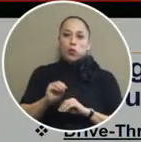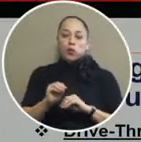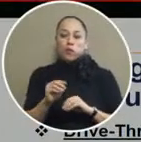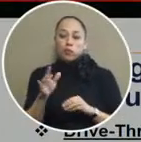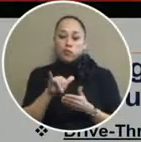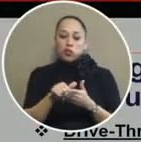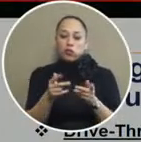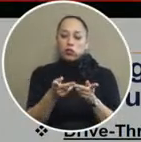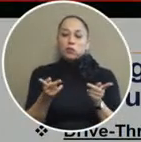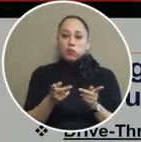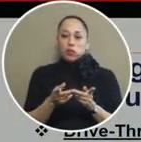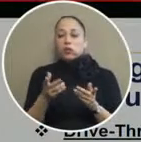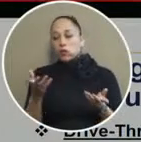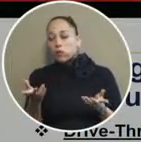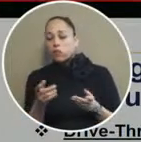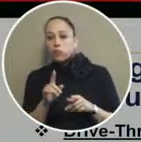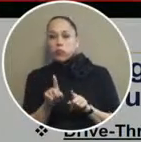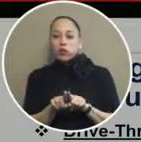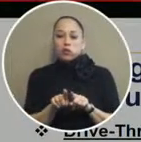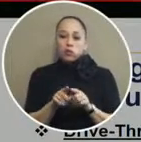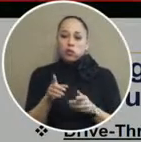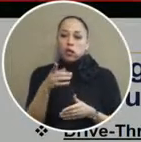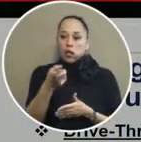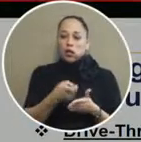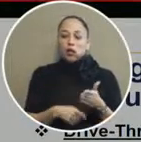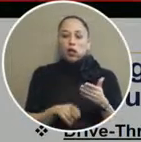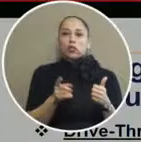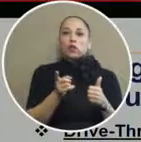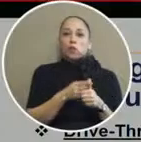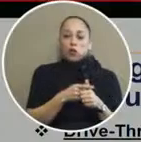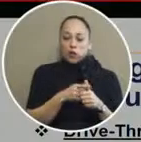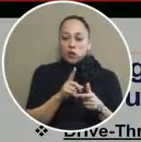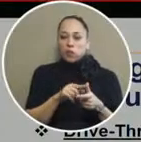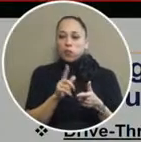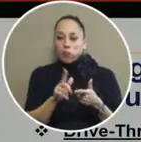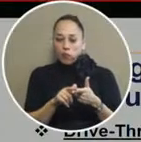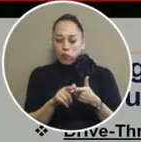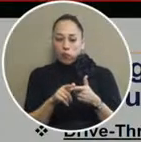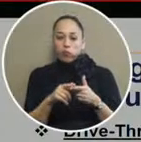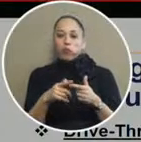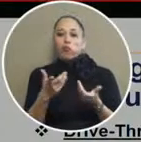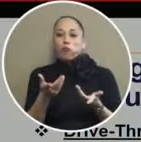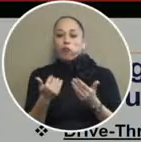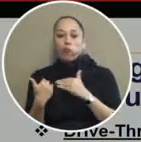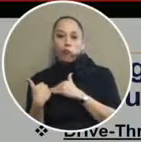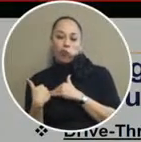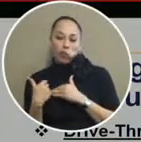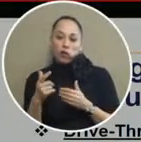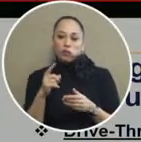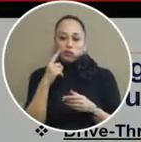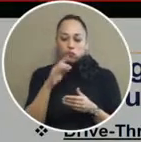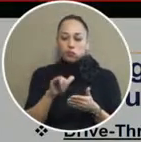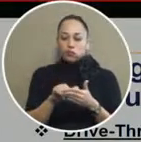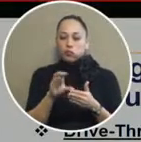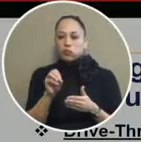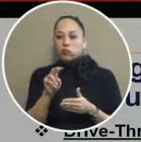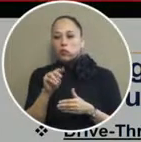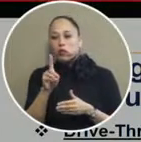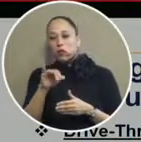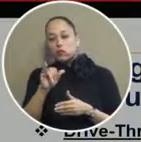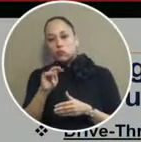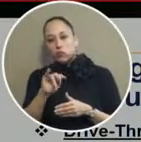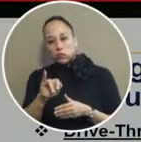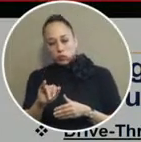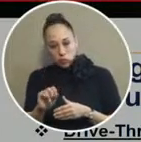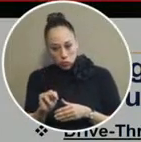at these locations. Of course, cost will be an issue as well. We'll make sure we want to stay fiscally responsible as we make recommendations to council on these.